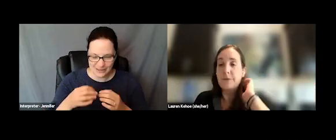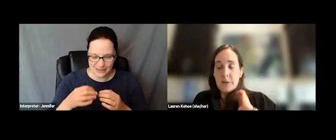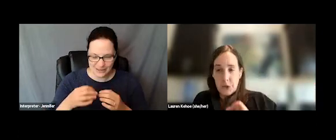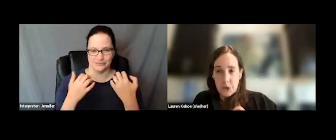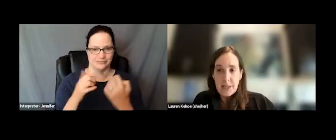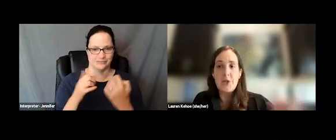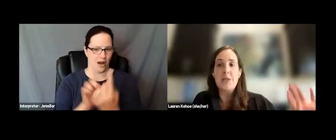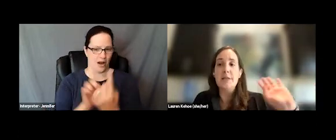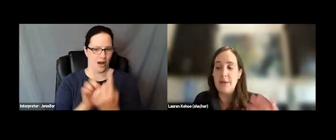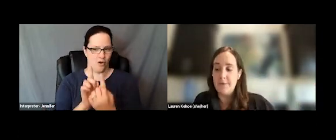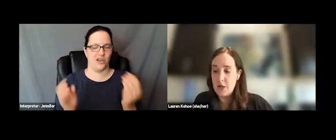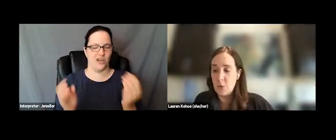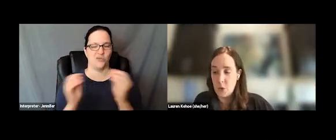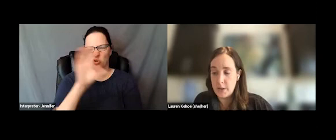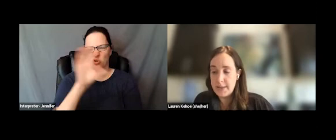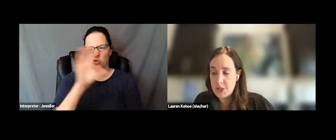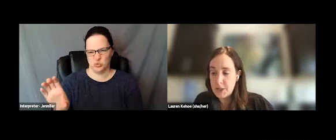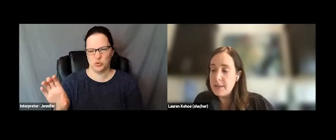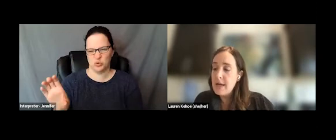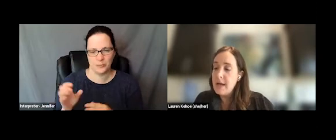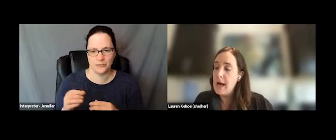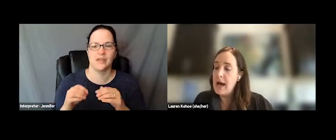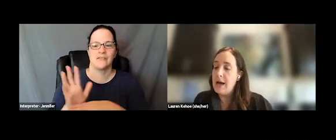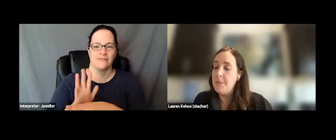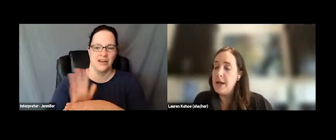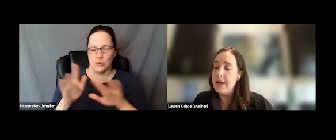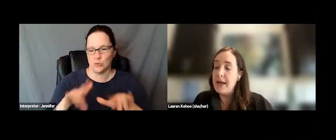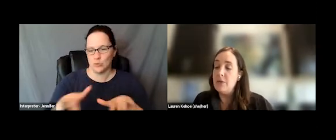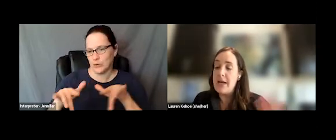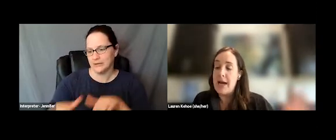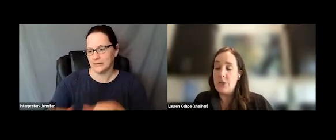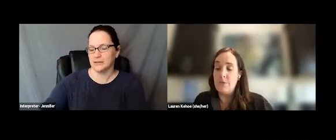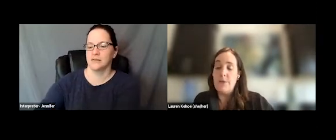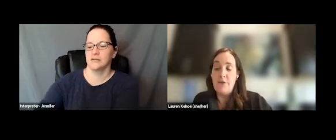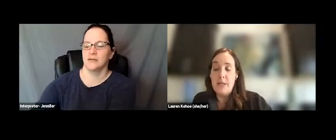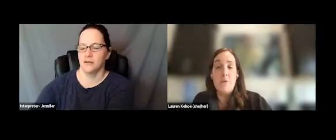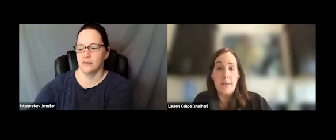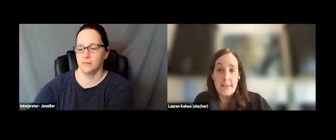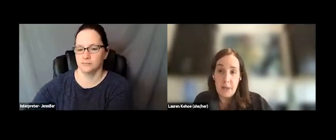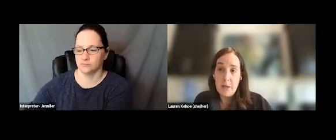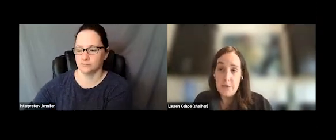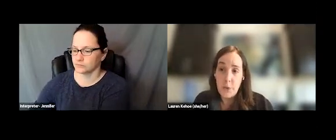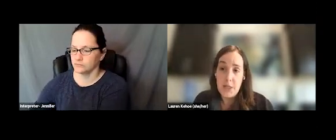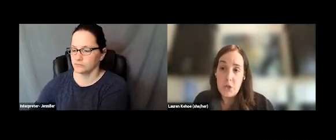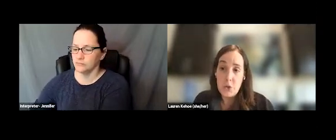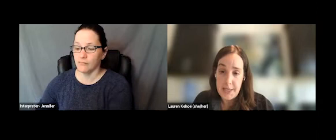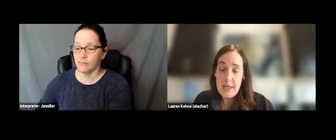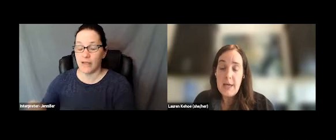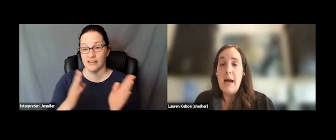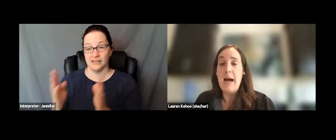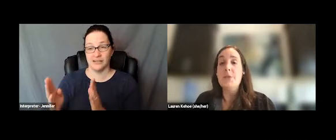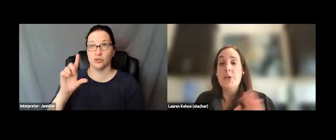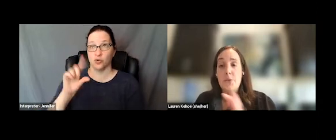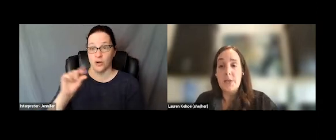more kind of Zoom sessions and video recorded sessions. And then we asked everybody over the summer of